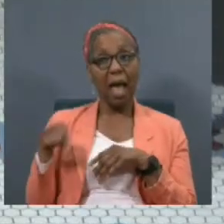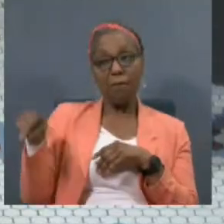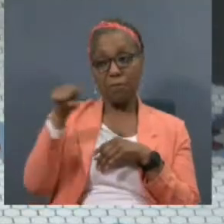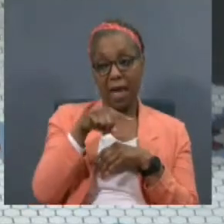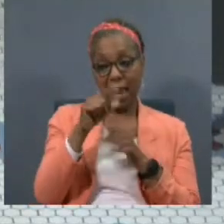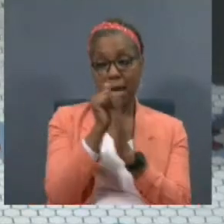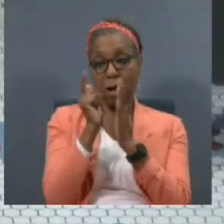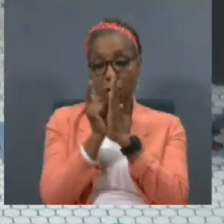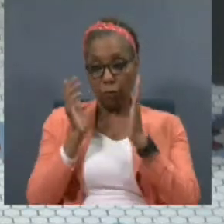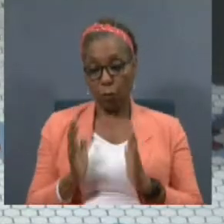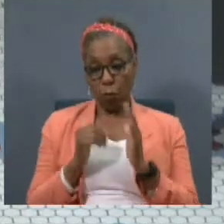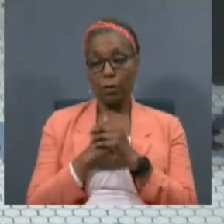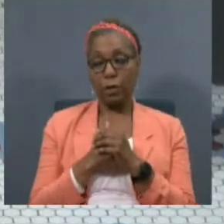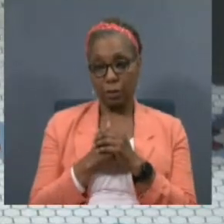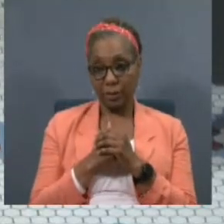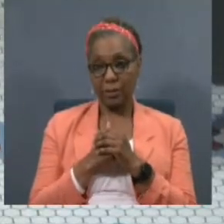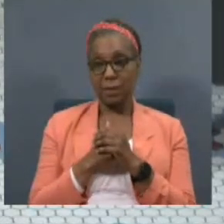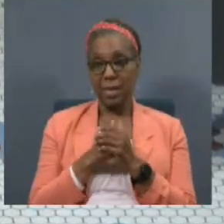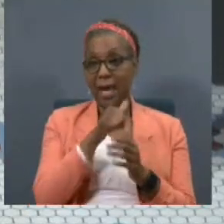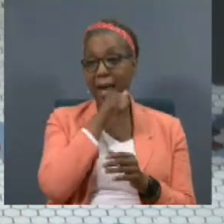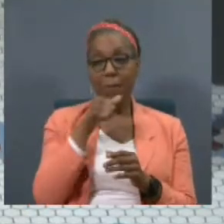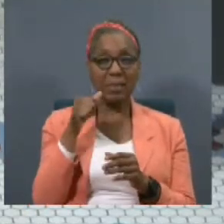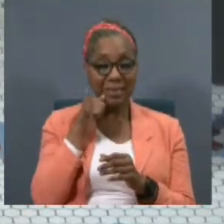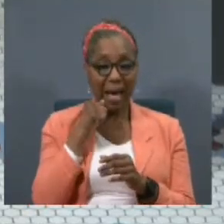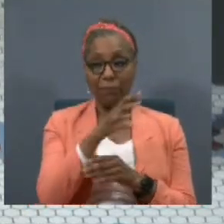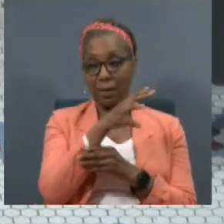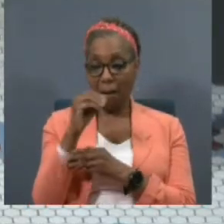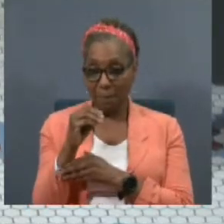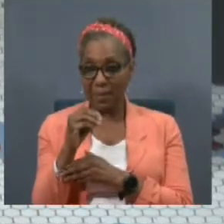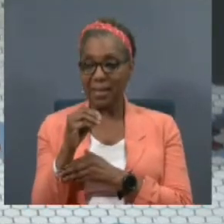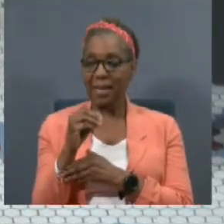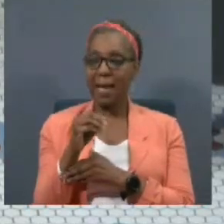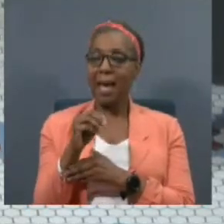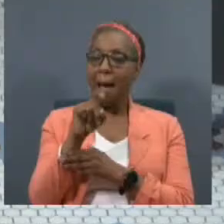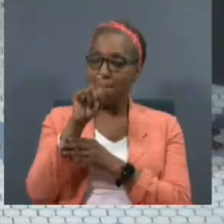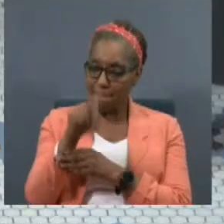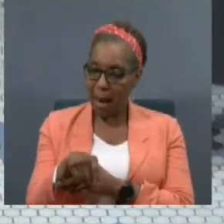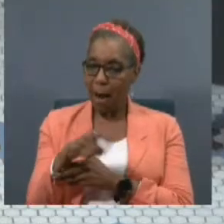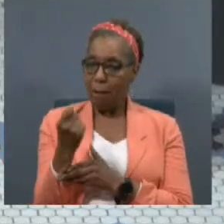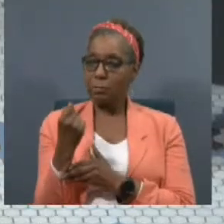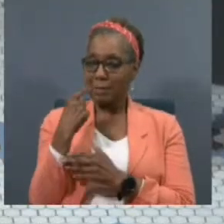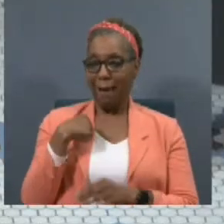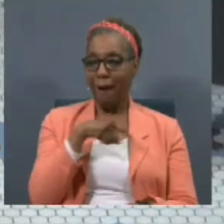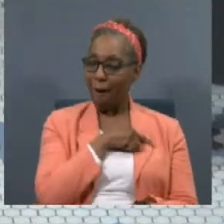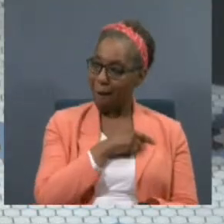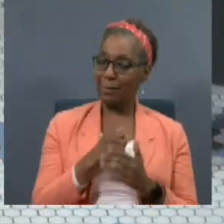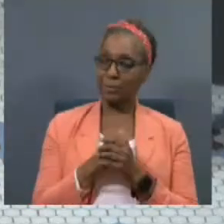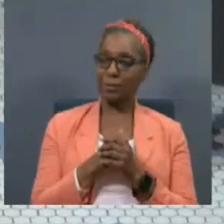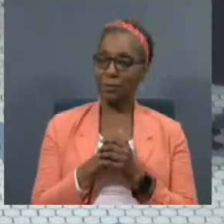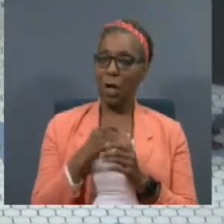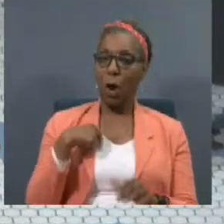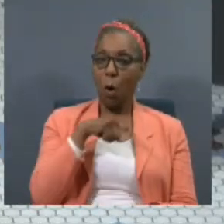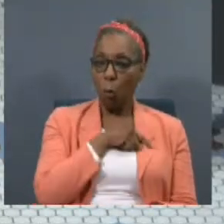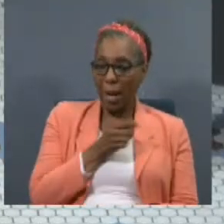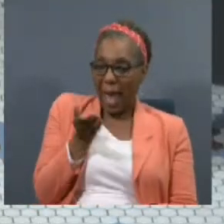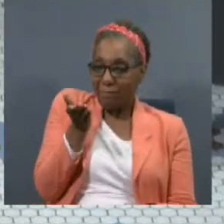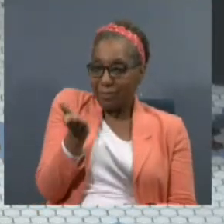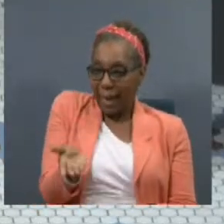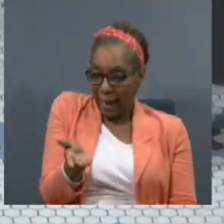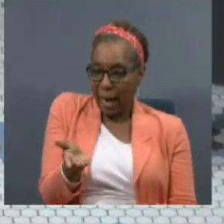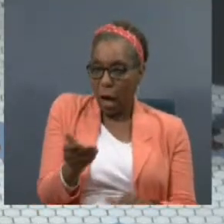they, the lawyers, Amazon, the company, has to understand us. We have been